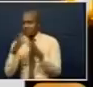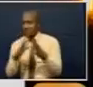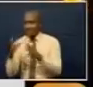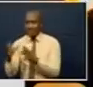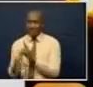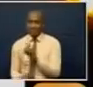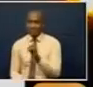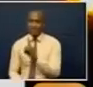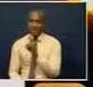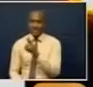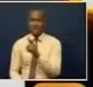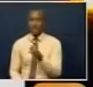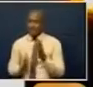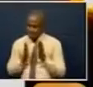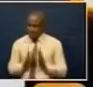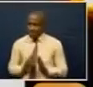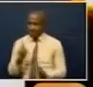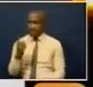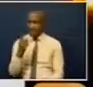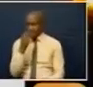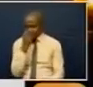is human first.